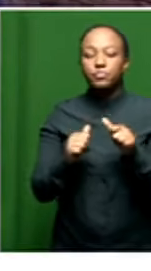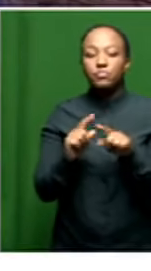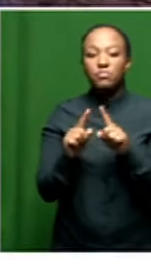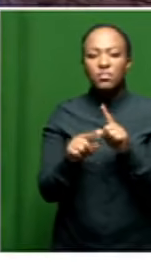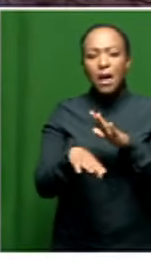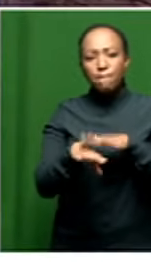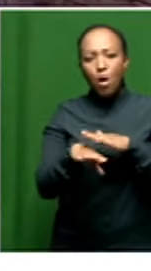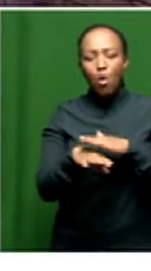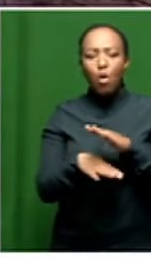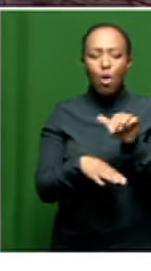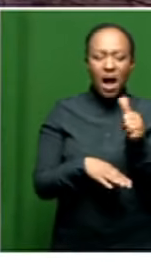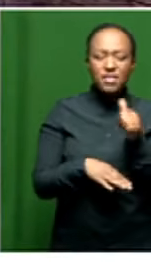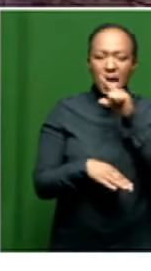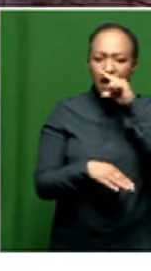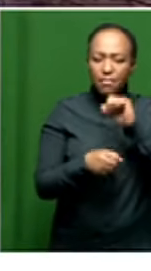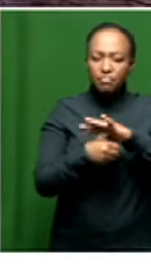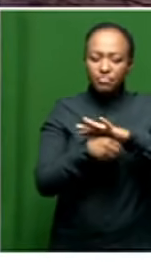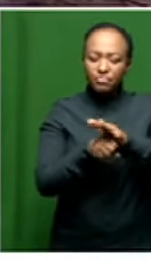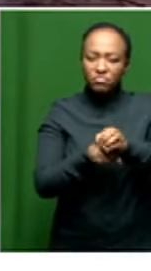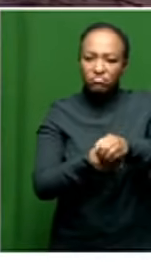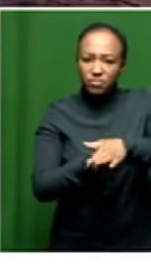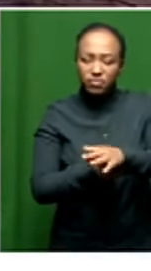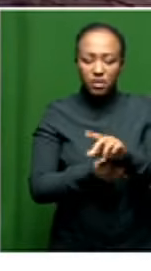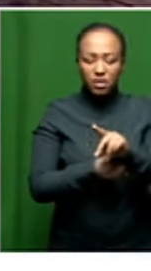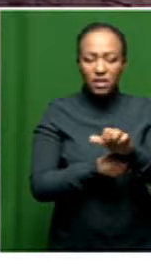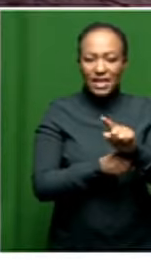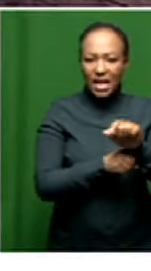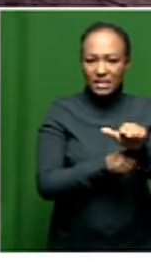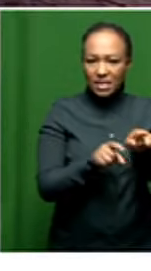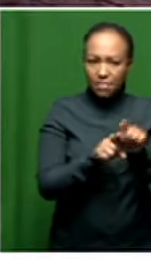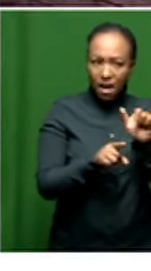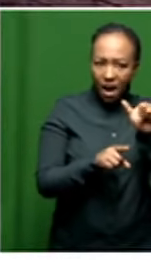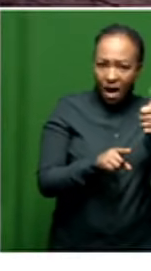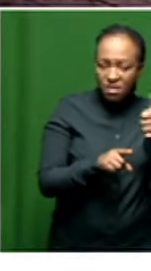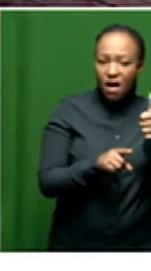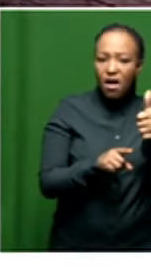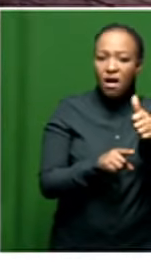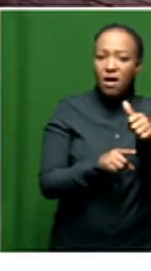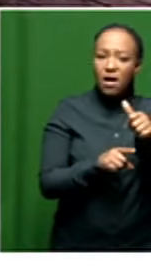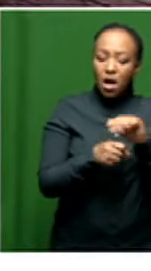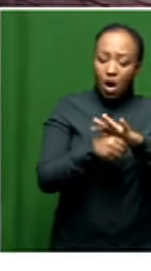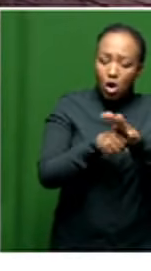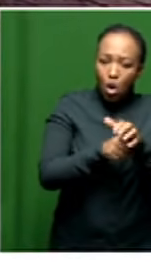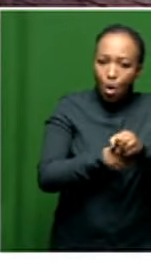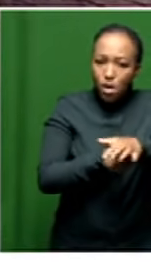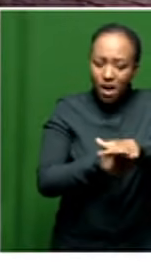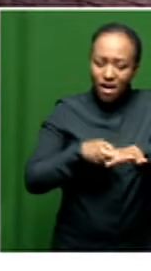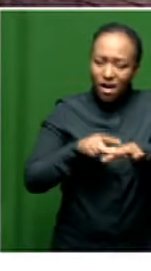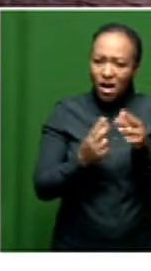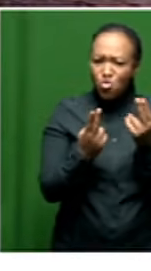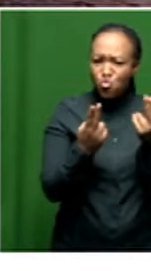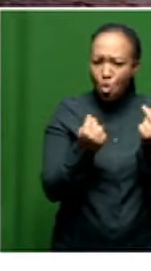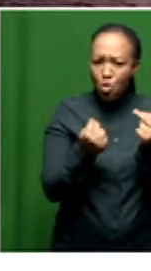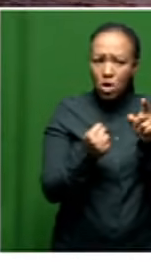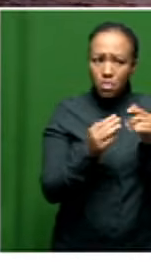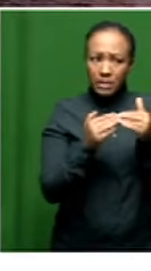more advanced variant of the Delta that is coming out. Are there any variants of concern at the moment that we should be on the lookout for